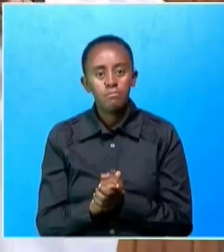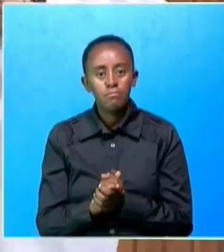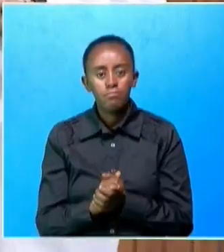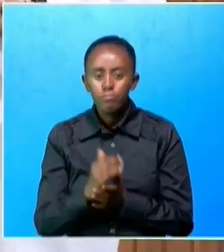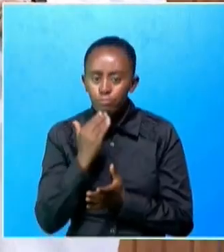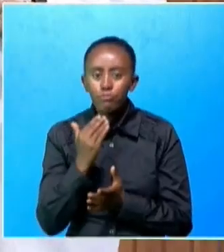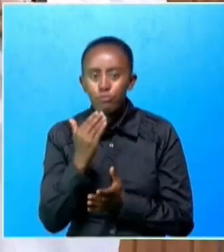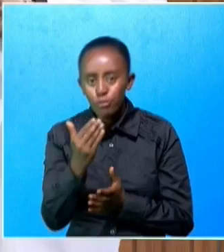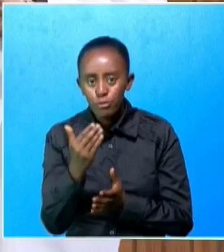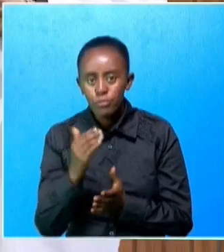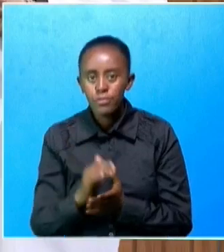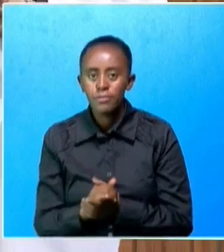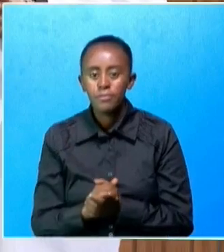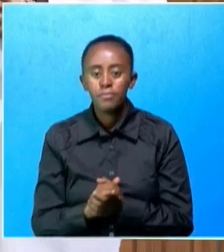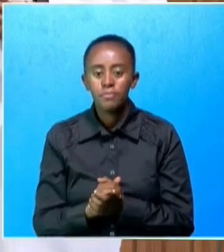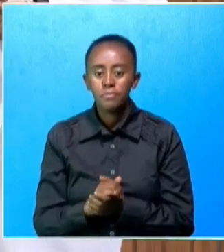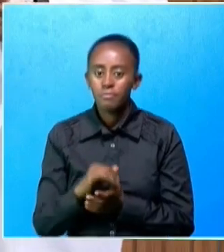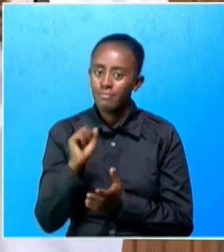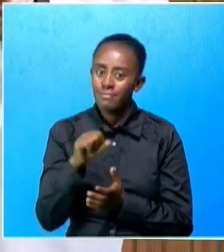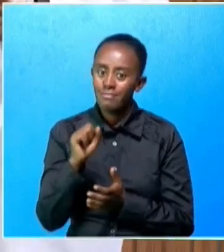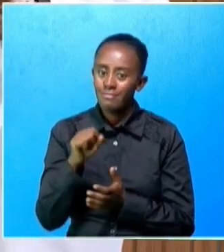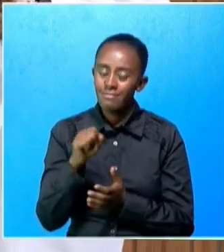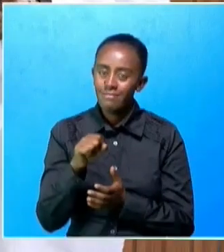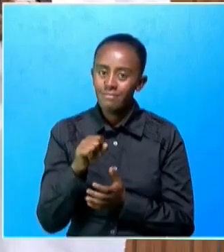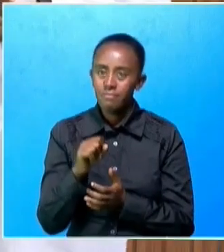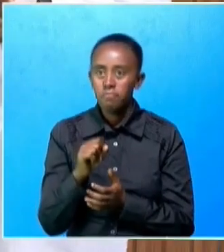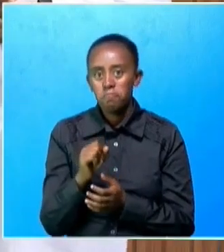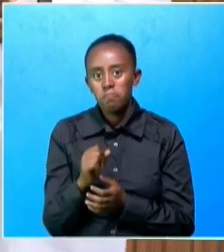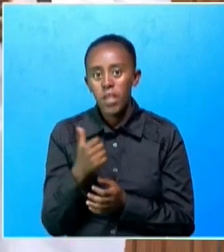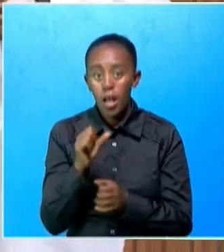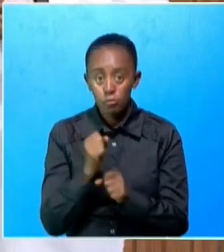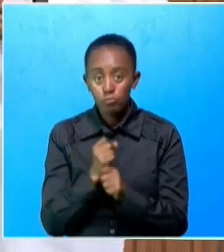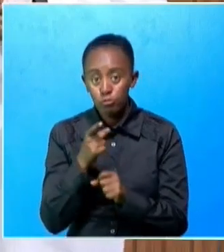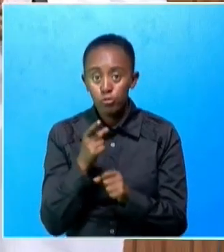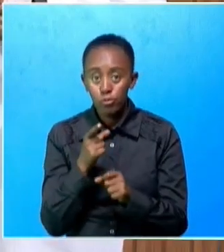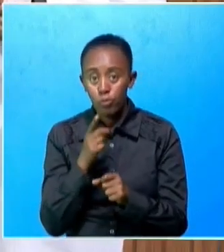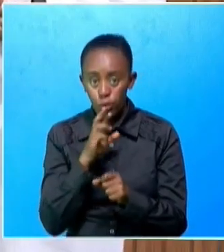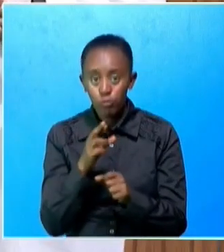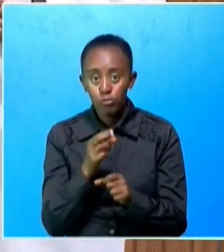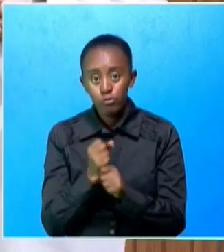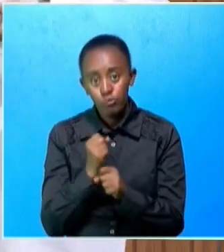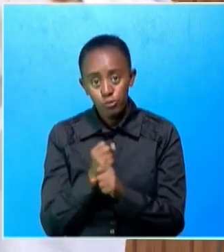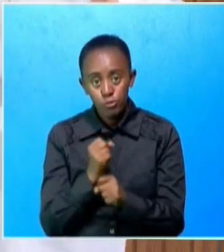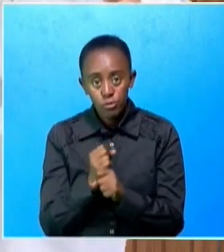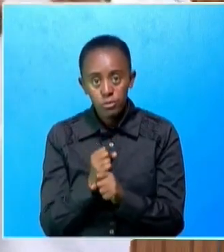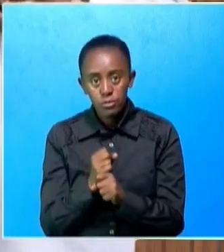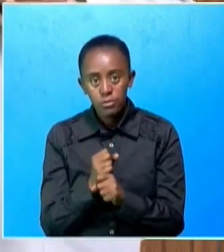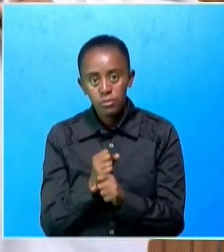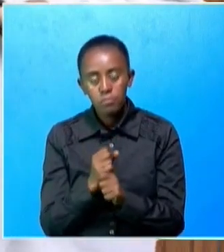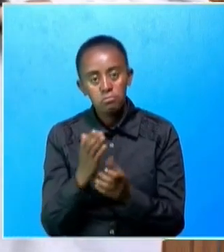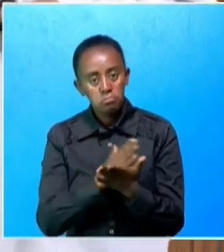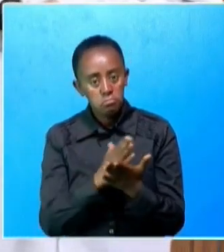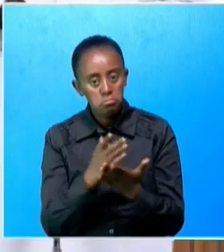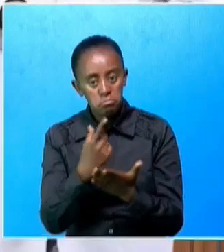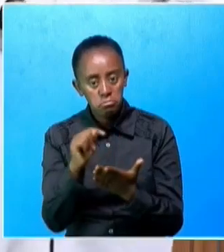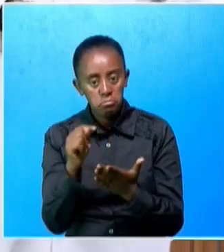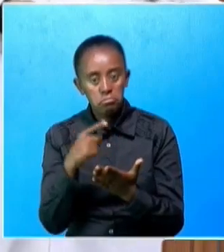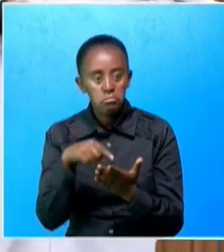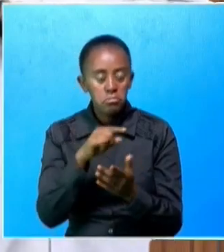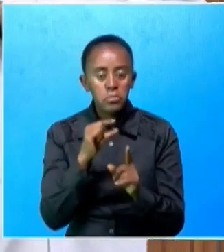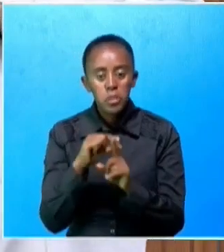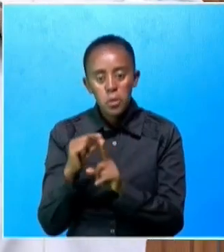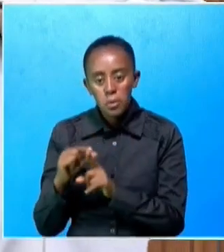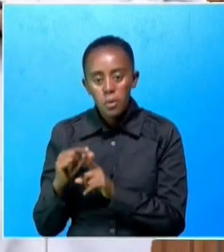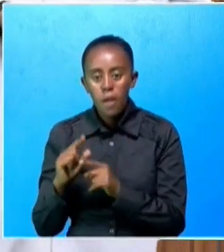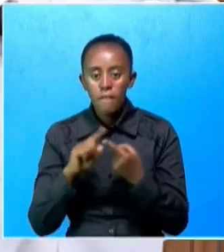Good. Yeah. As you are doing, and then try to share your works with your friends,